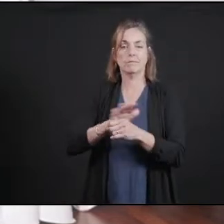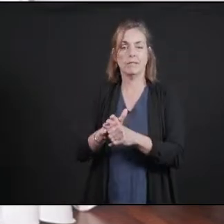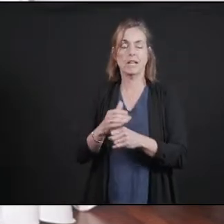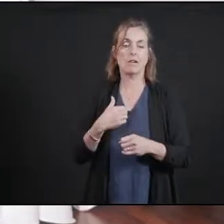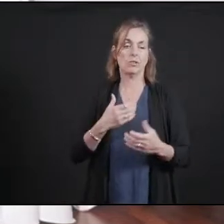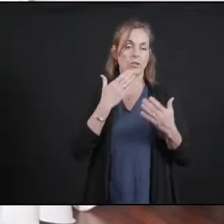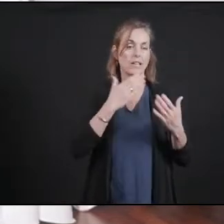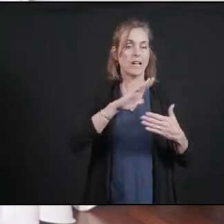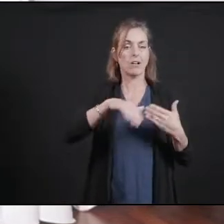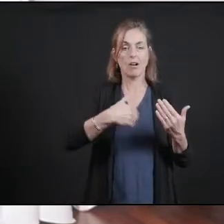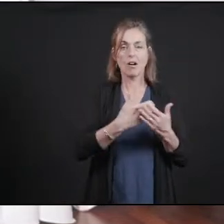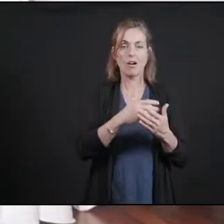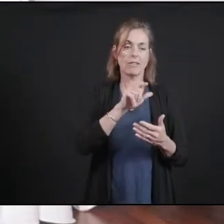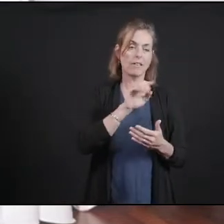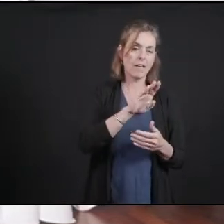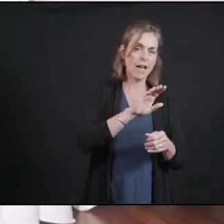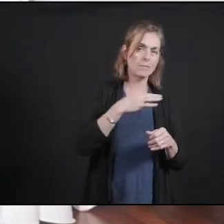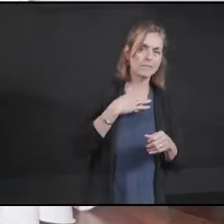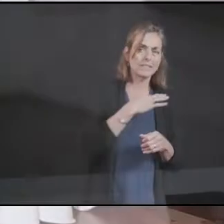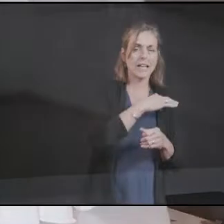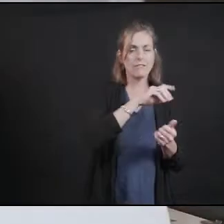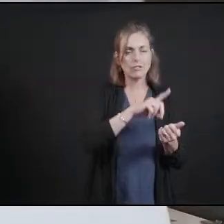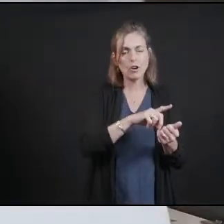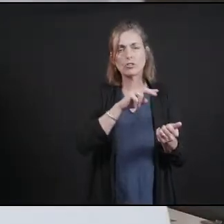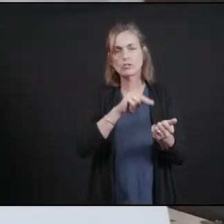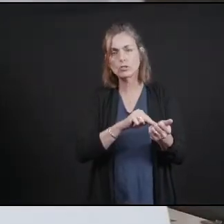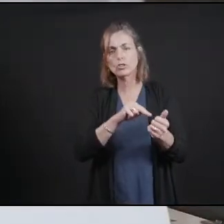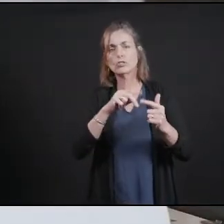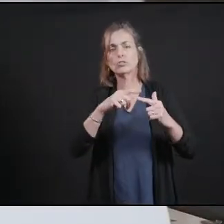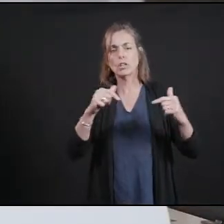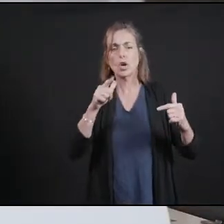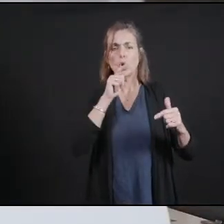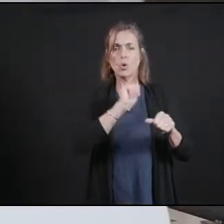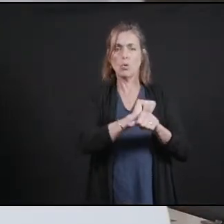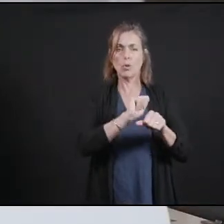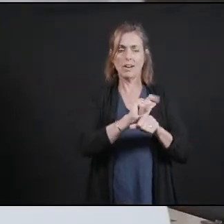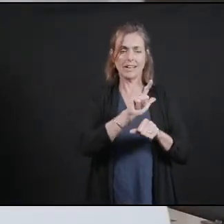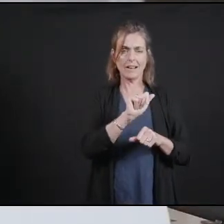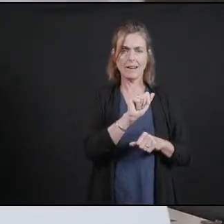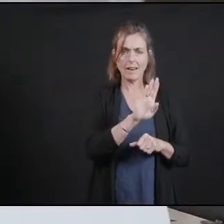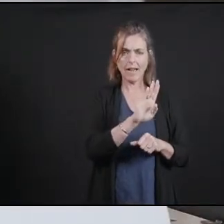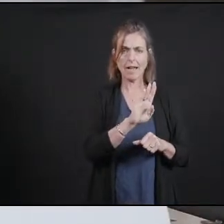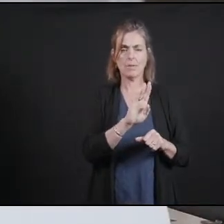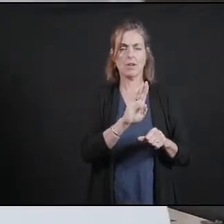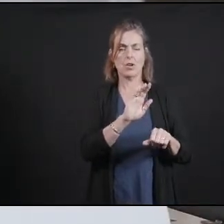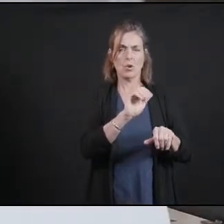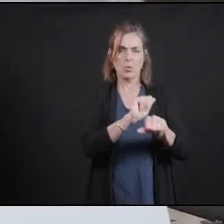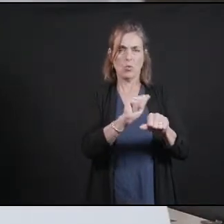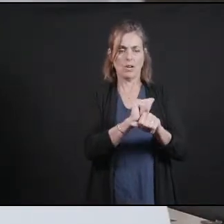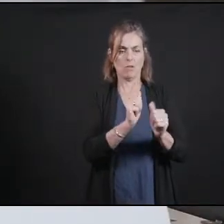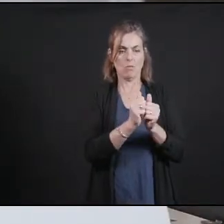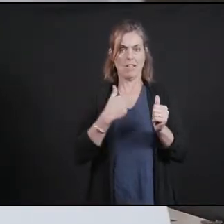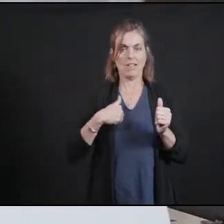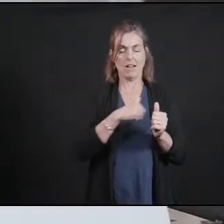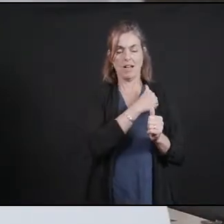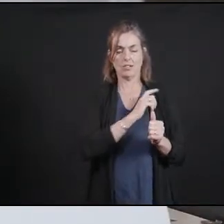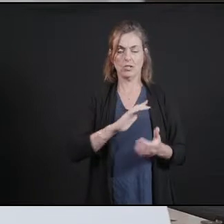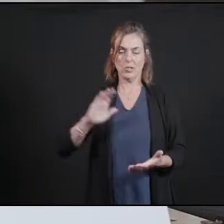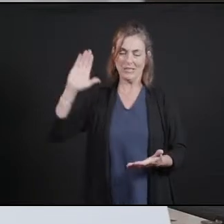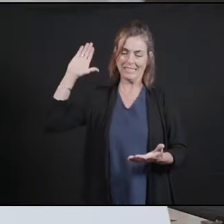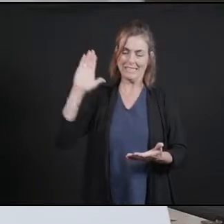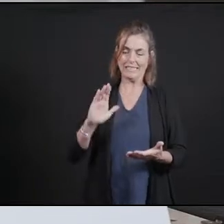about what we've been doing to work together on your behalf. Commissioner? Thank you, Governor. Good afternoon,